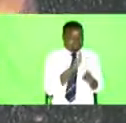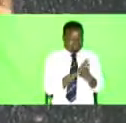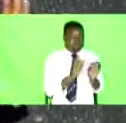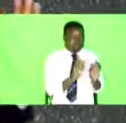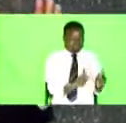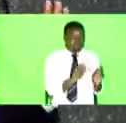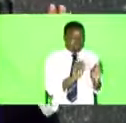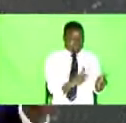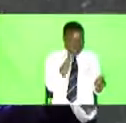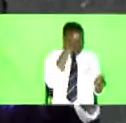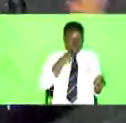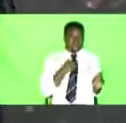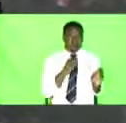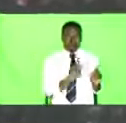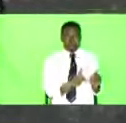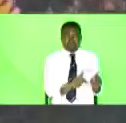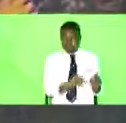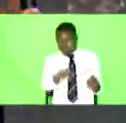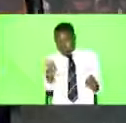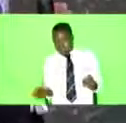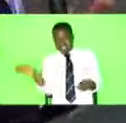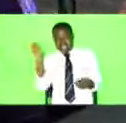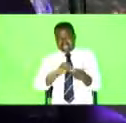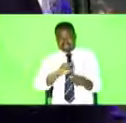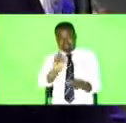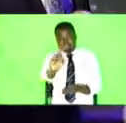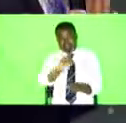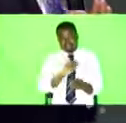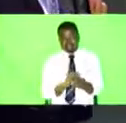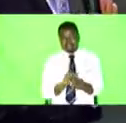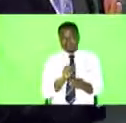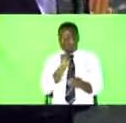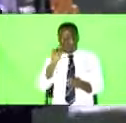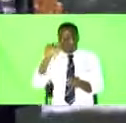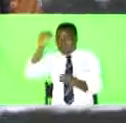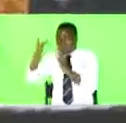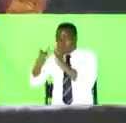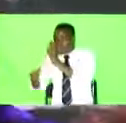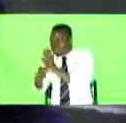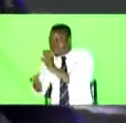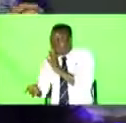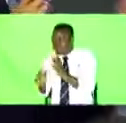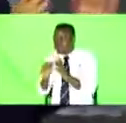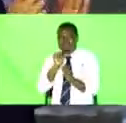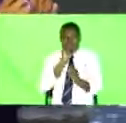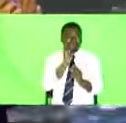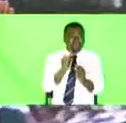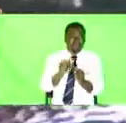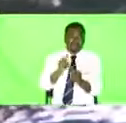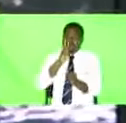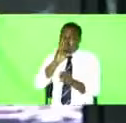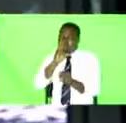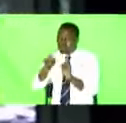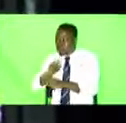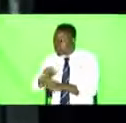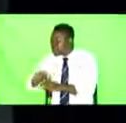is enough. No additives, no anointing oil, no water from